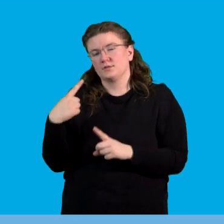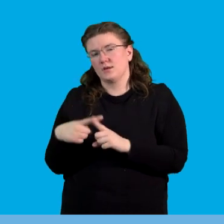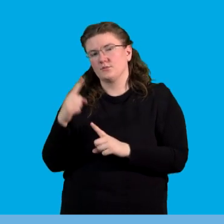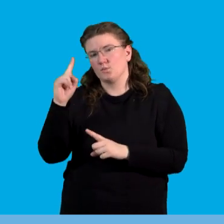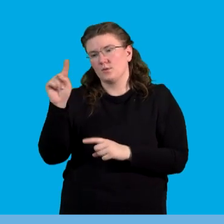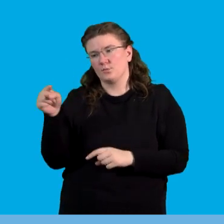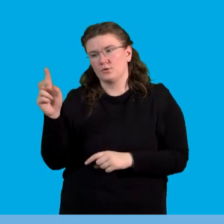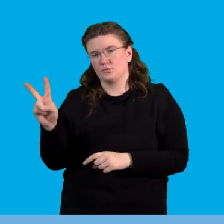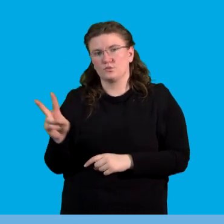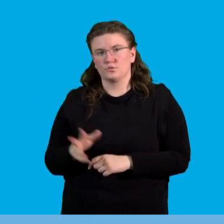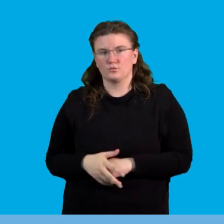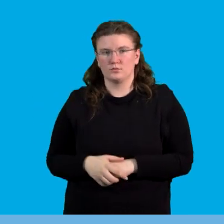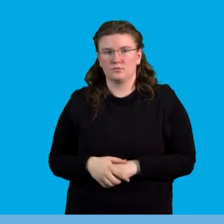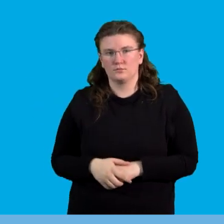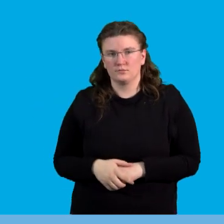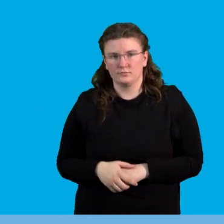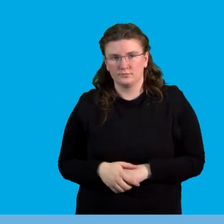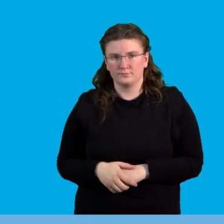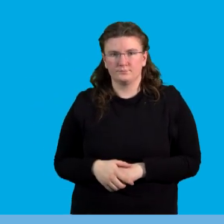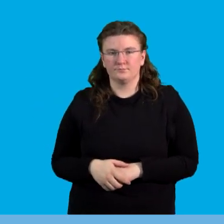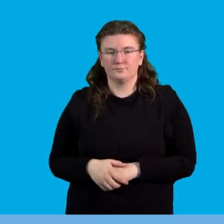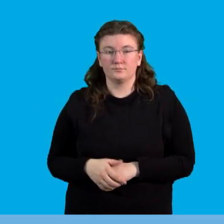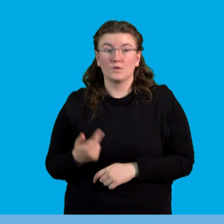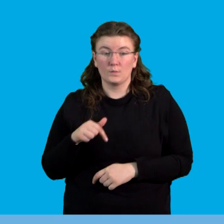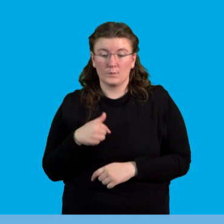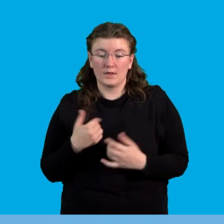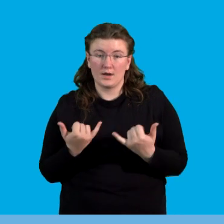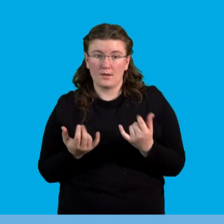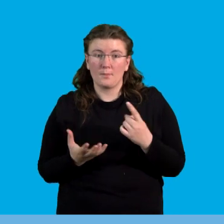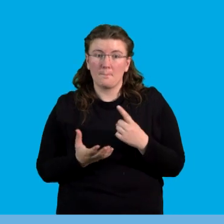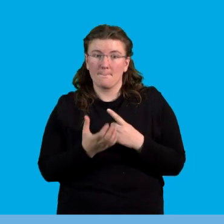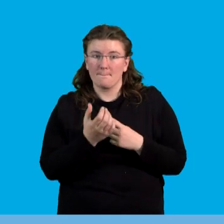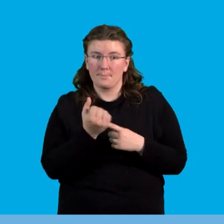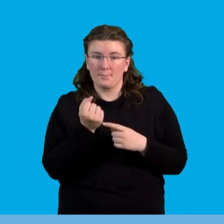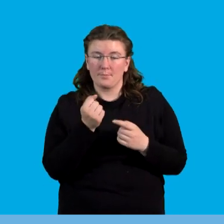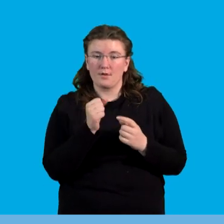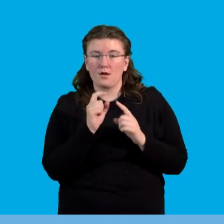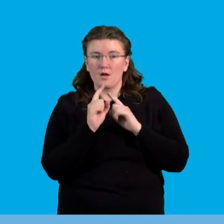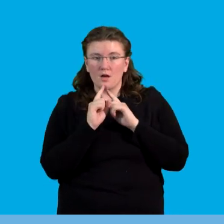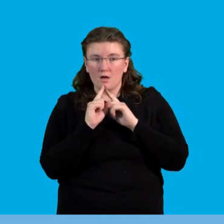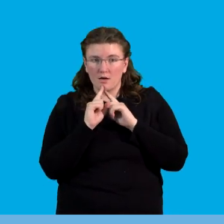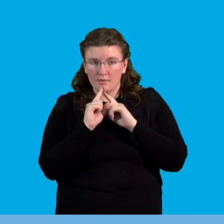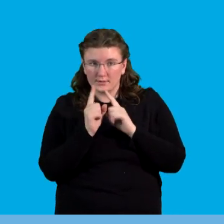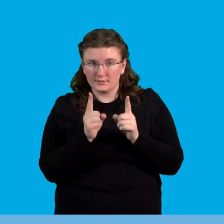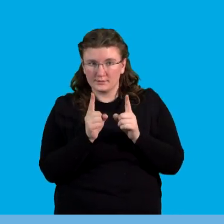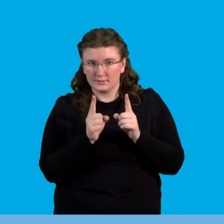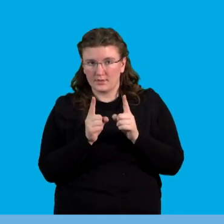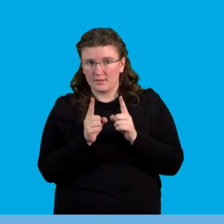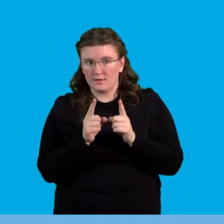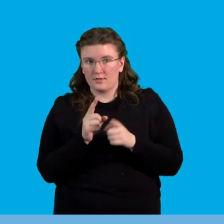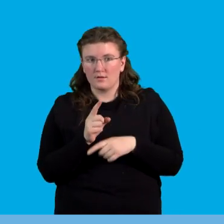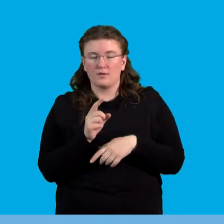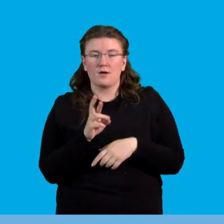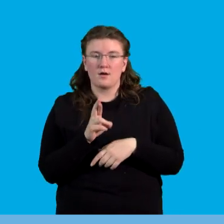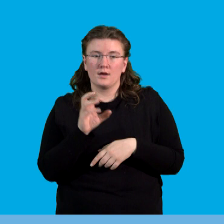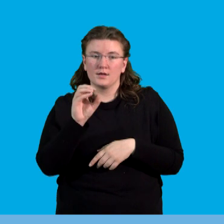over 6 and then multiplied by 1 rands and 20 cents. And we are getting a power or a cost